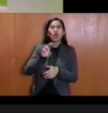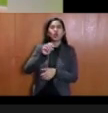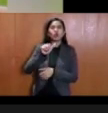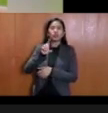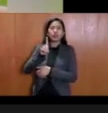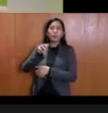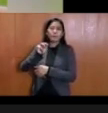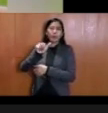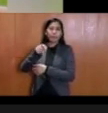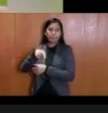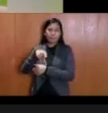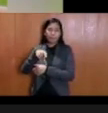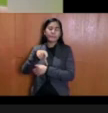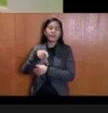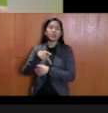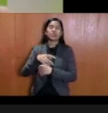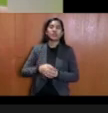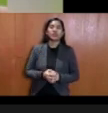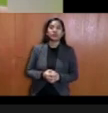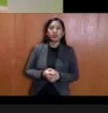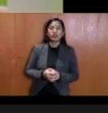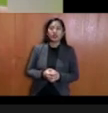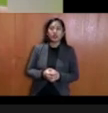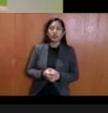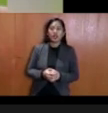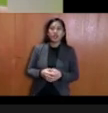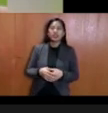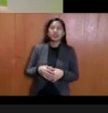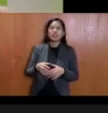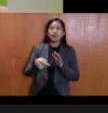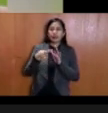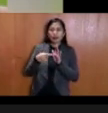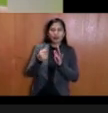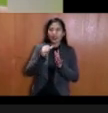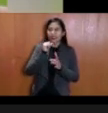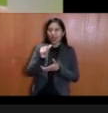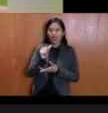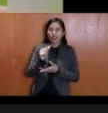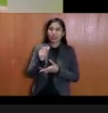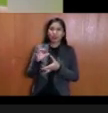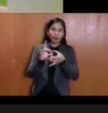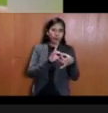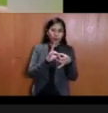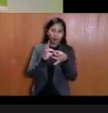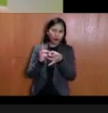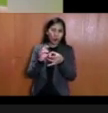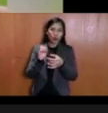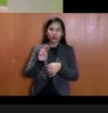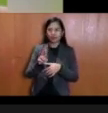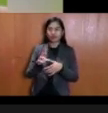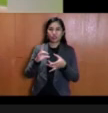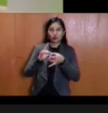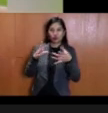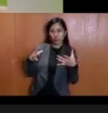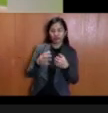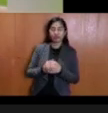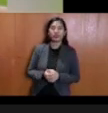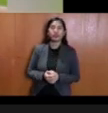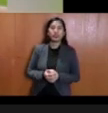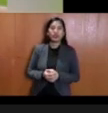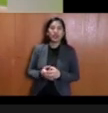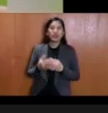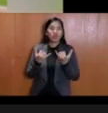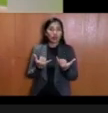zero roadmap, and quite often they don't reference each other. And one of the things that we're really sort